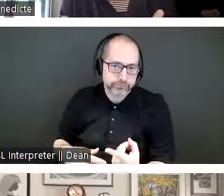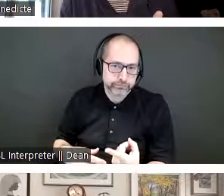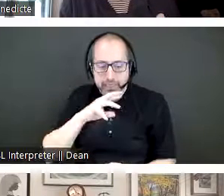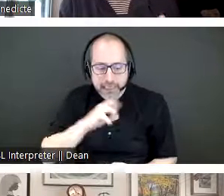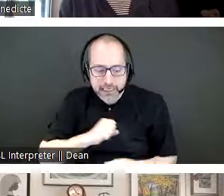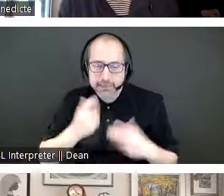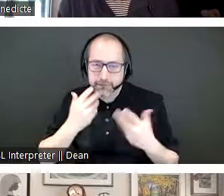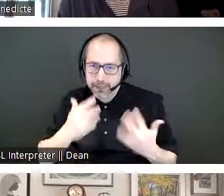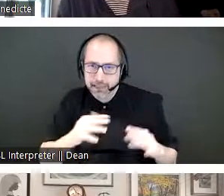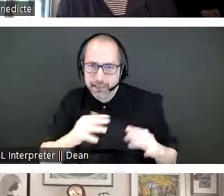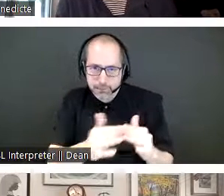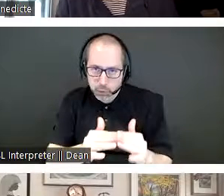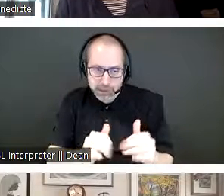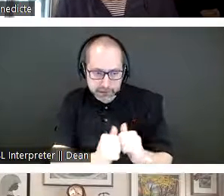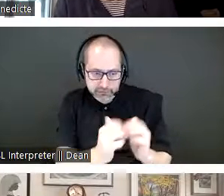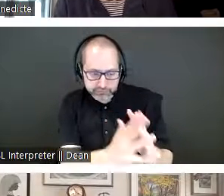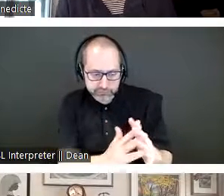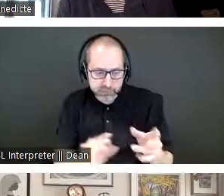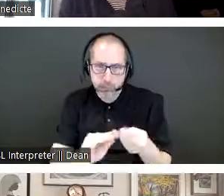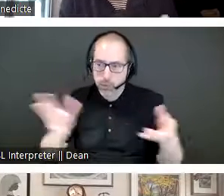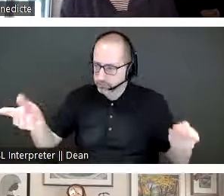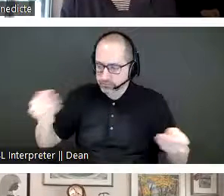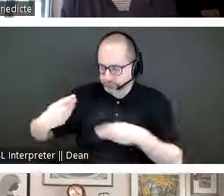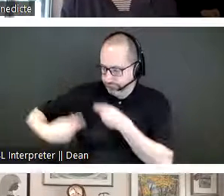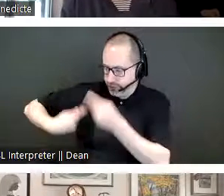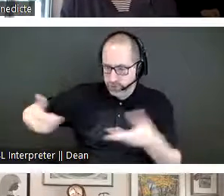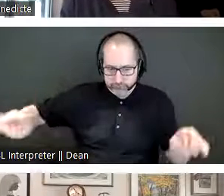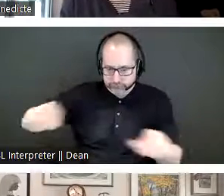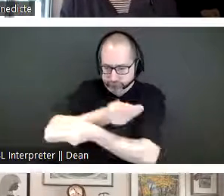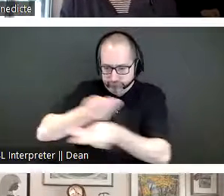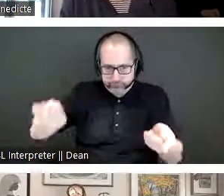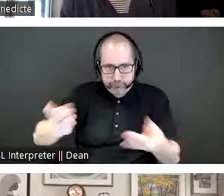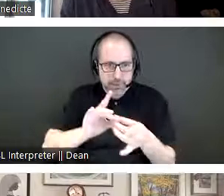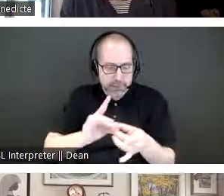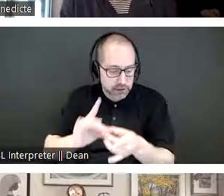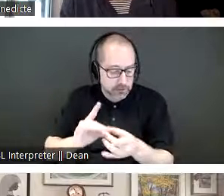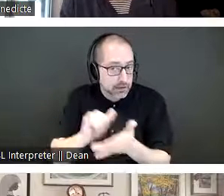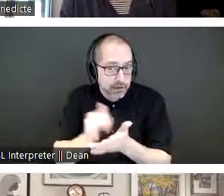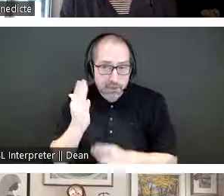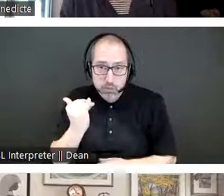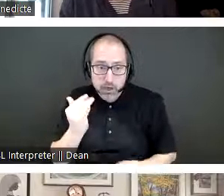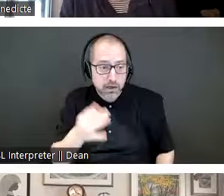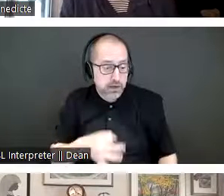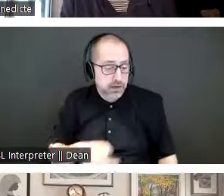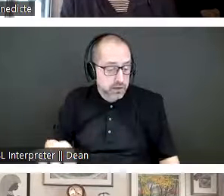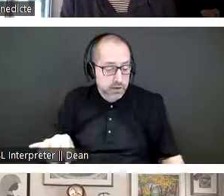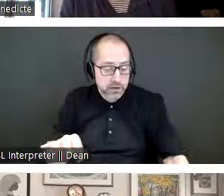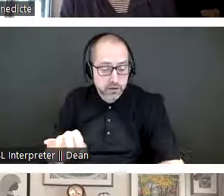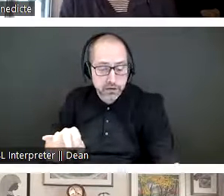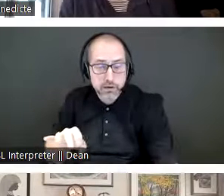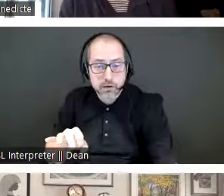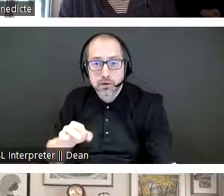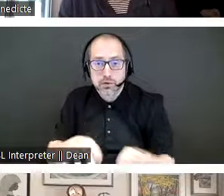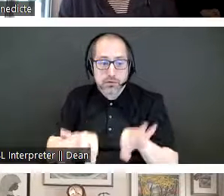to develop intergenerational relationships. And that's why it was really important for us to have this, this event today, because it